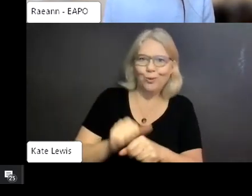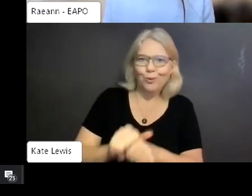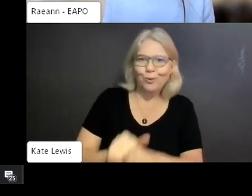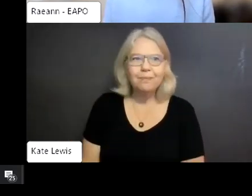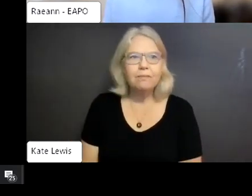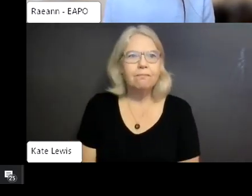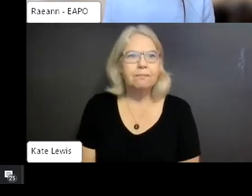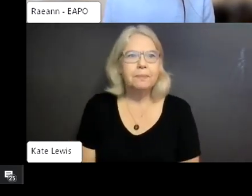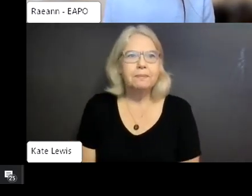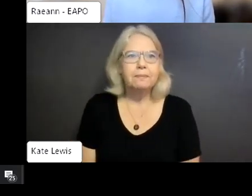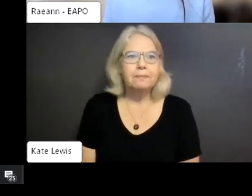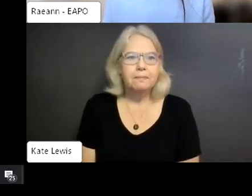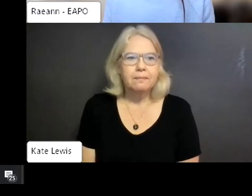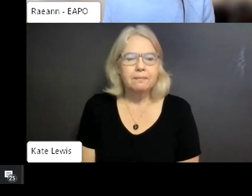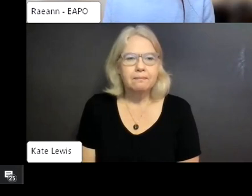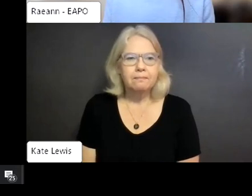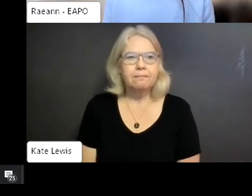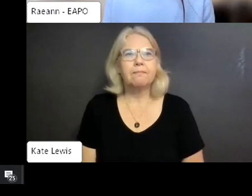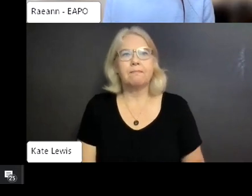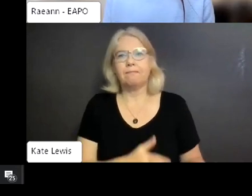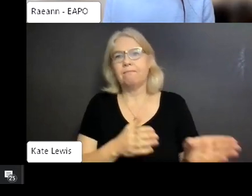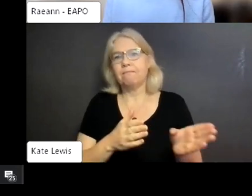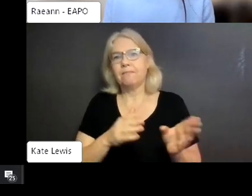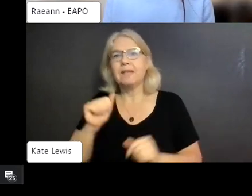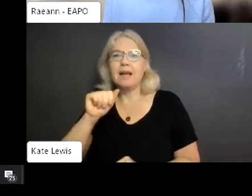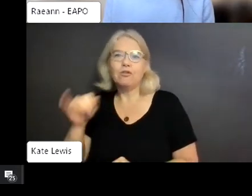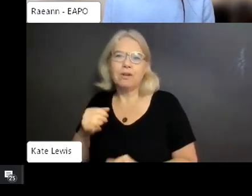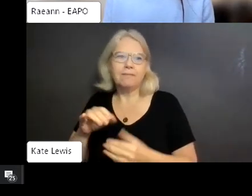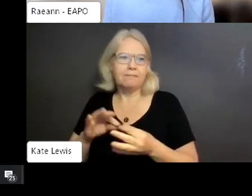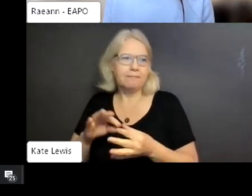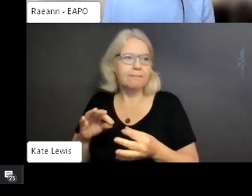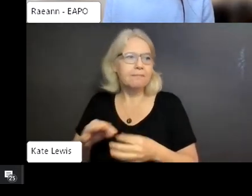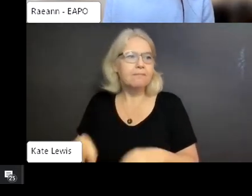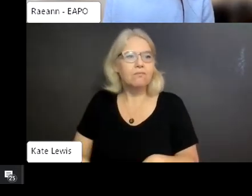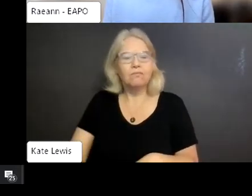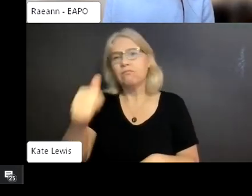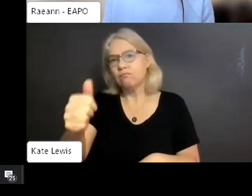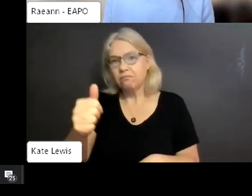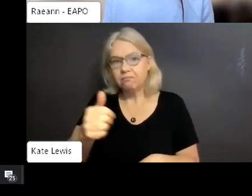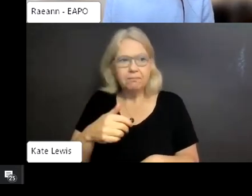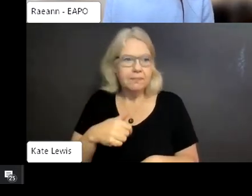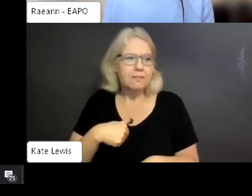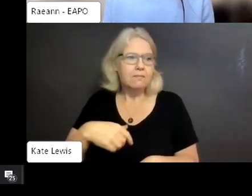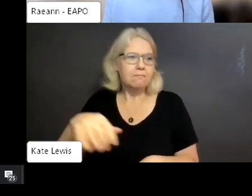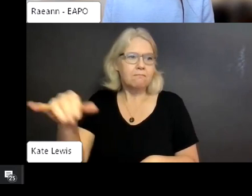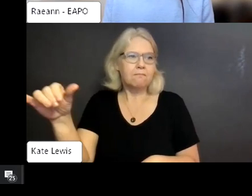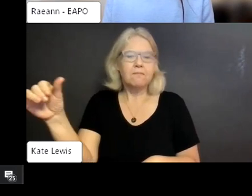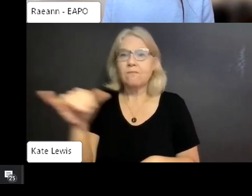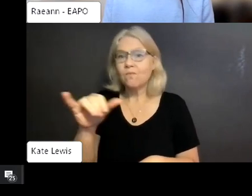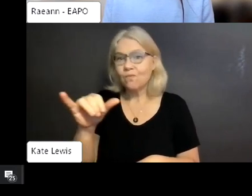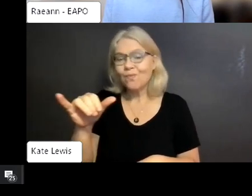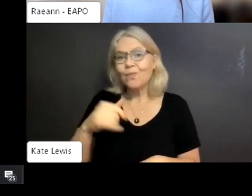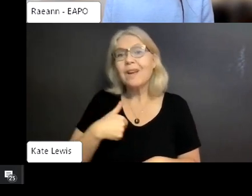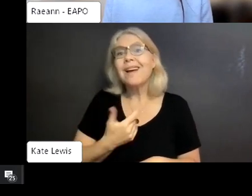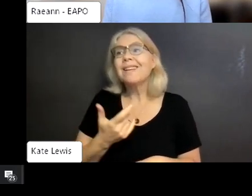Yeah, thanks for that. My colleague Dennis also posted in the webinar chat as well that Aging and Living Well report